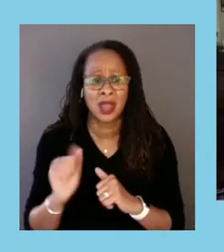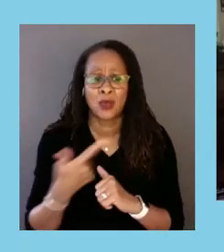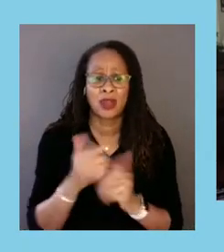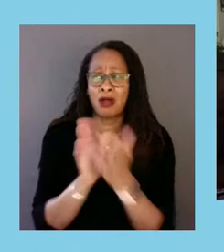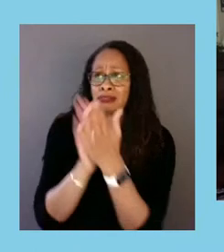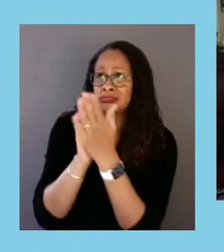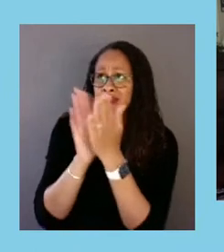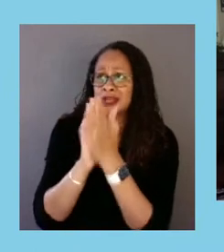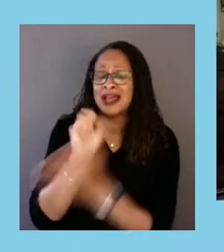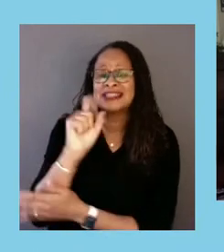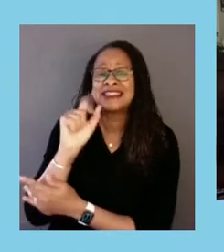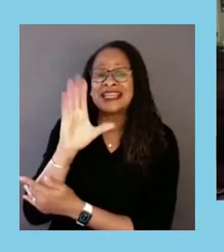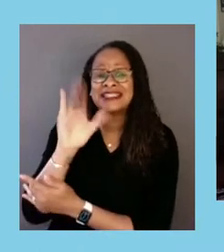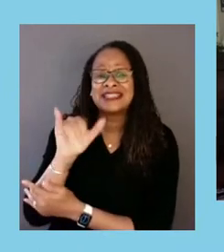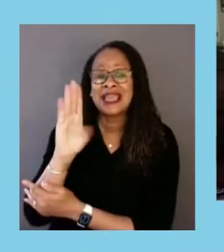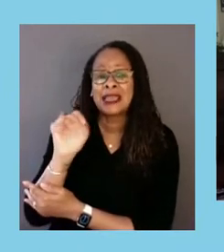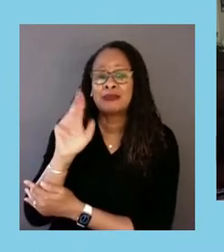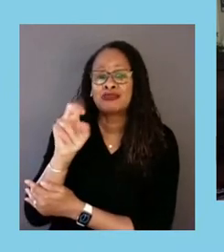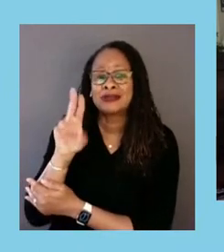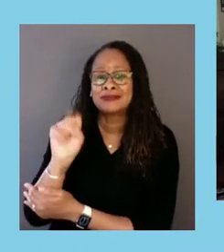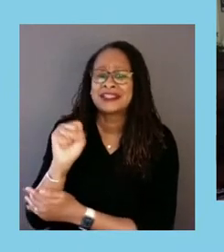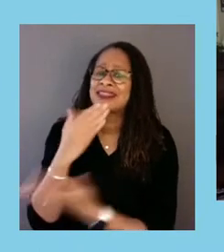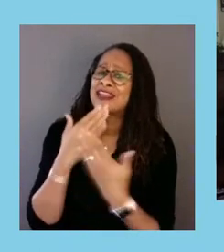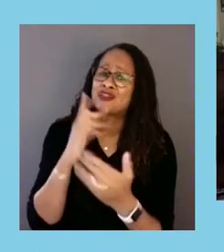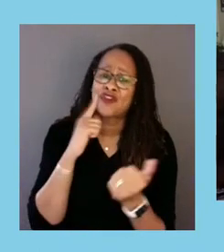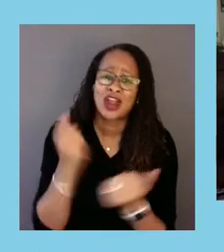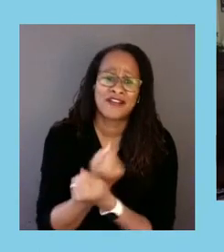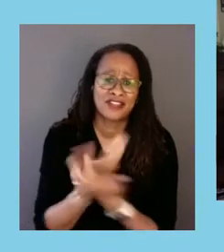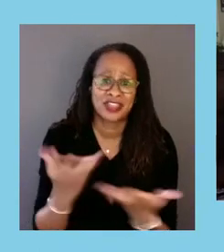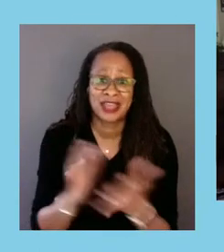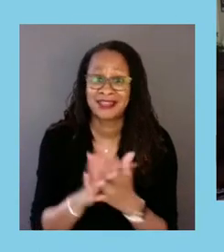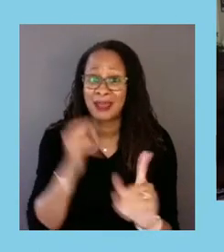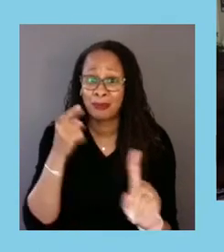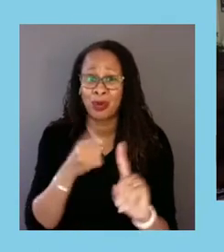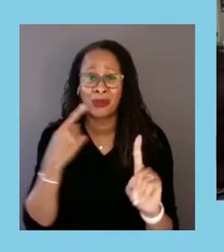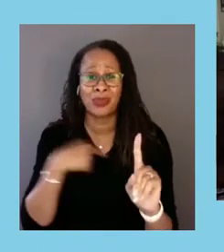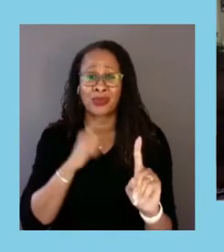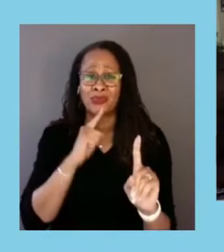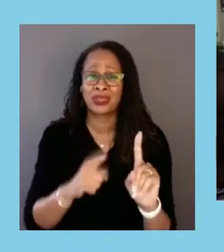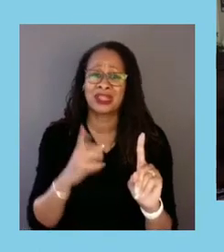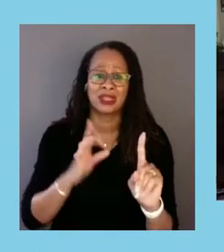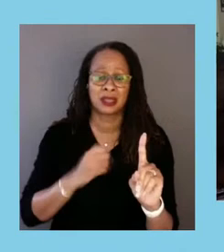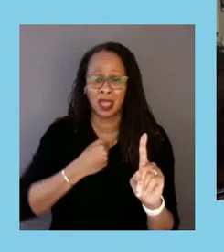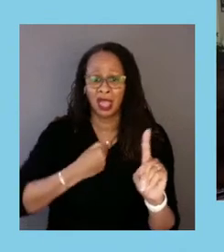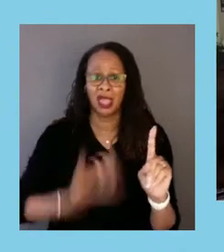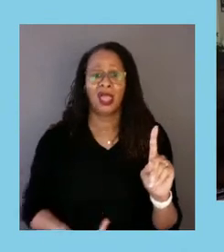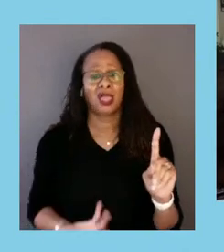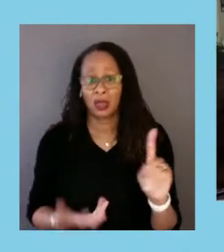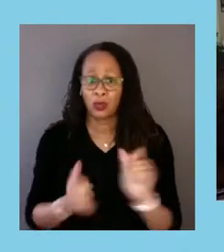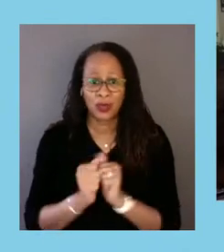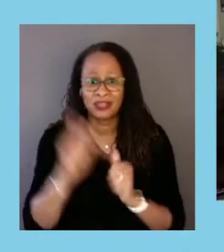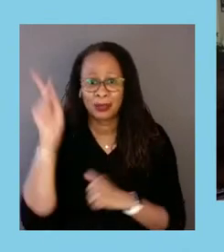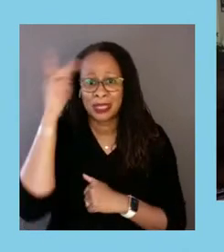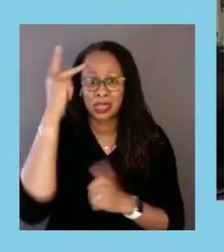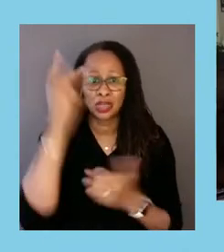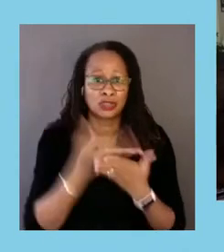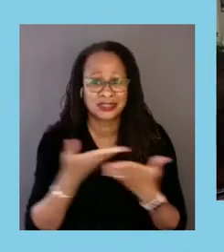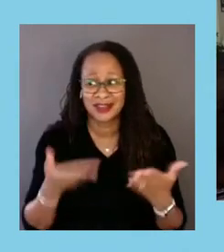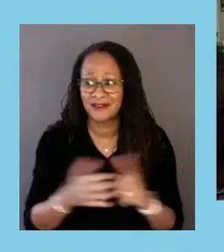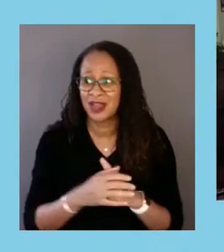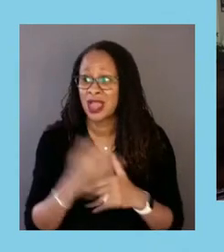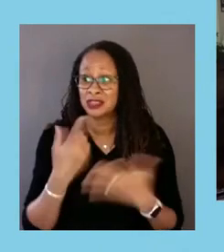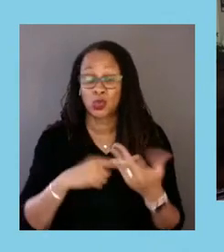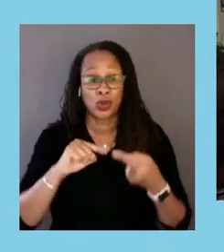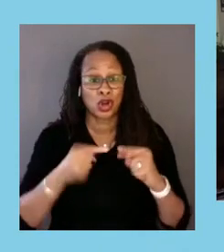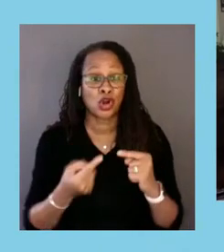you, like, for everything, you know. But at that point, we were just like, we need to, like, just stop, which is also what hurt films like